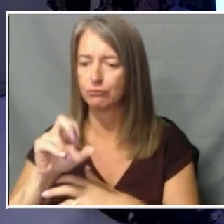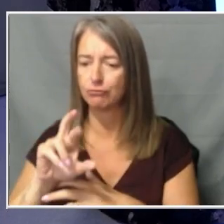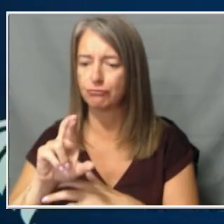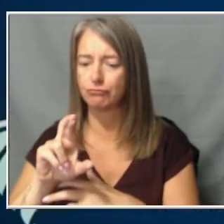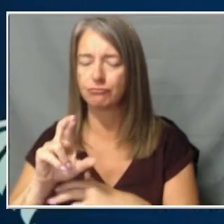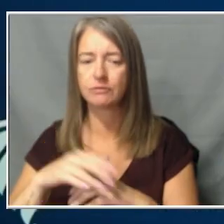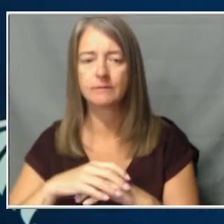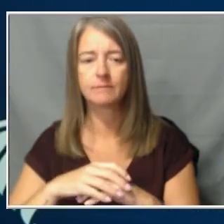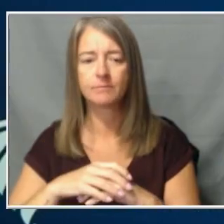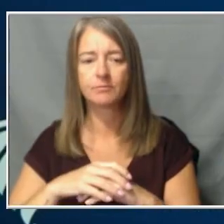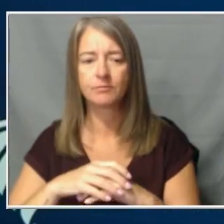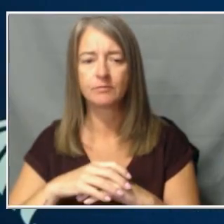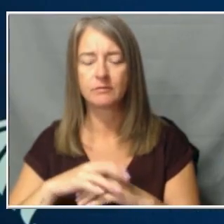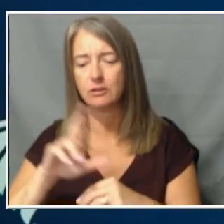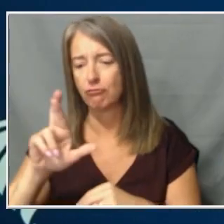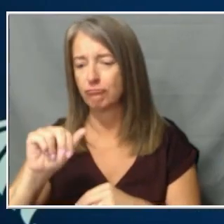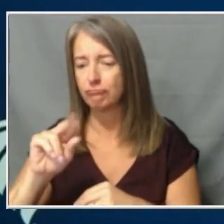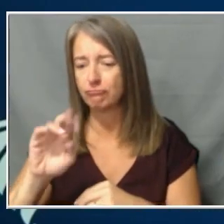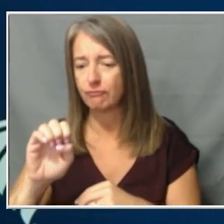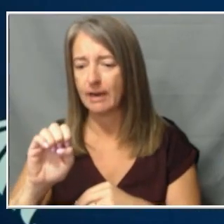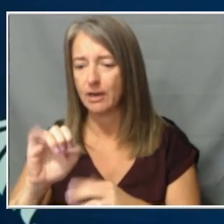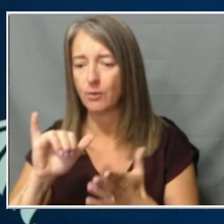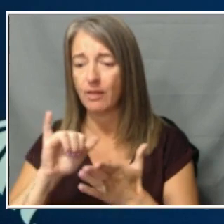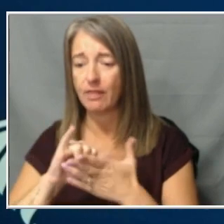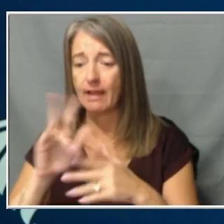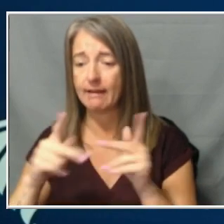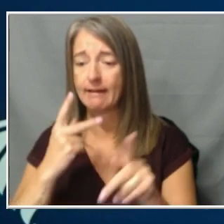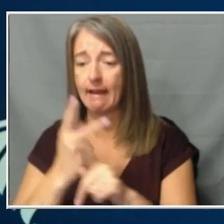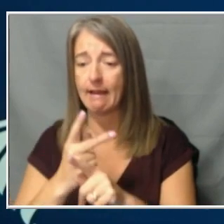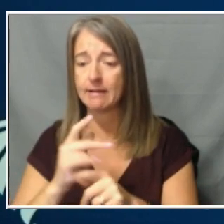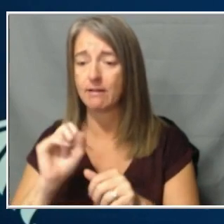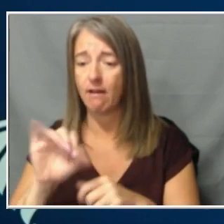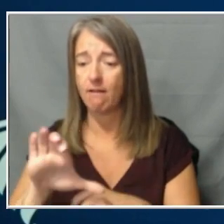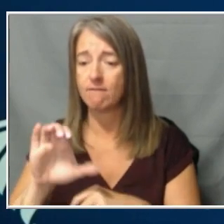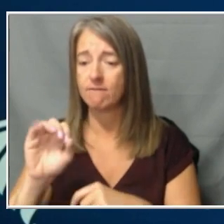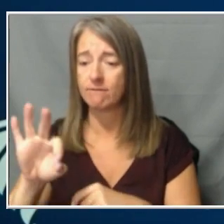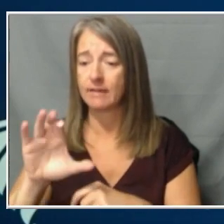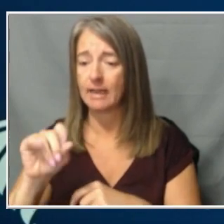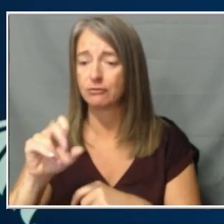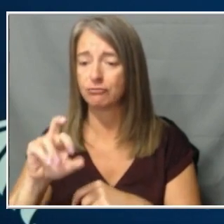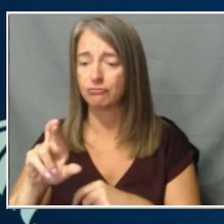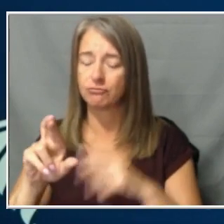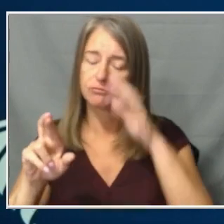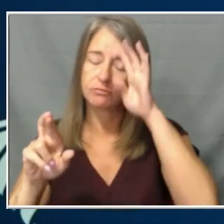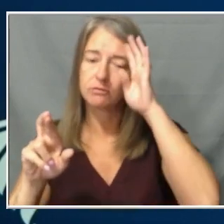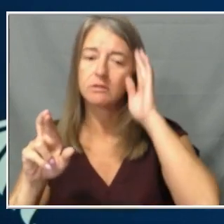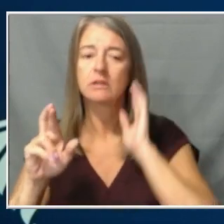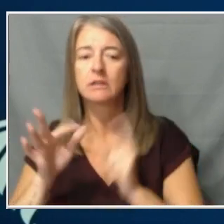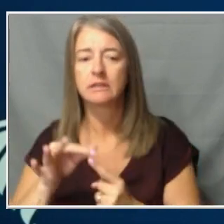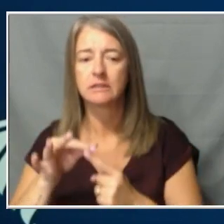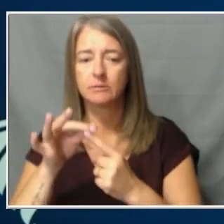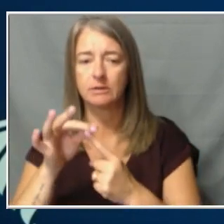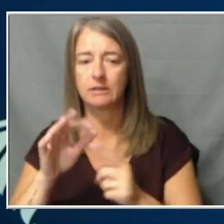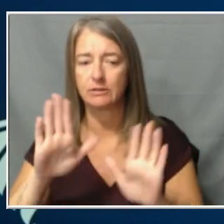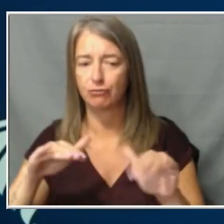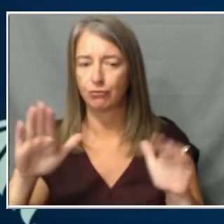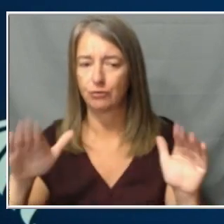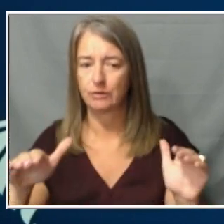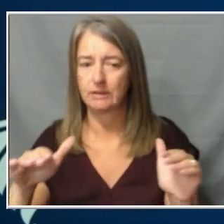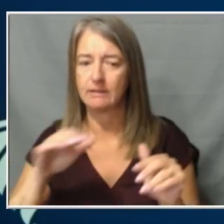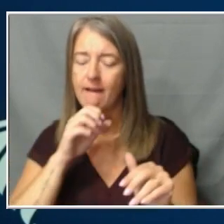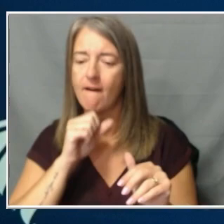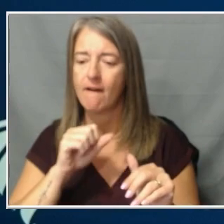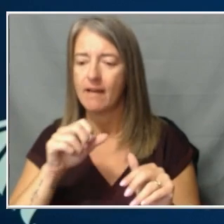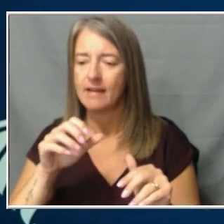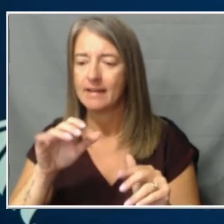the recurrence is quite rare with acute lymphoblastic leukemia, especially when it occurs in children. There's like